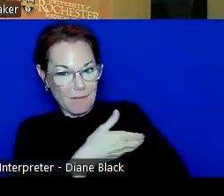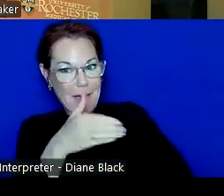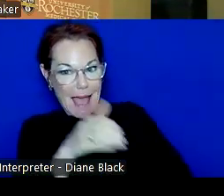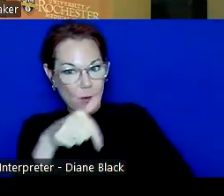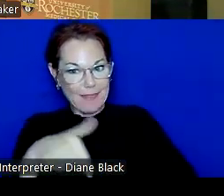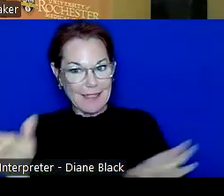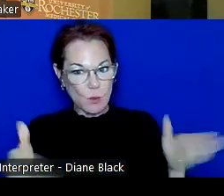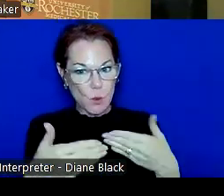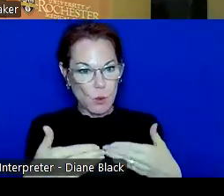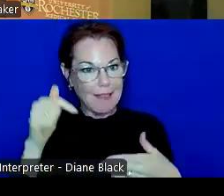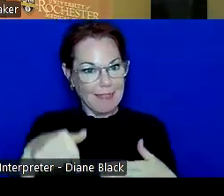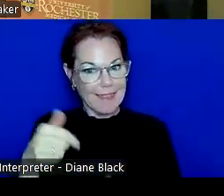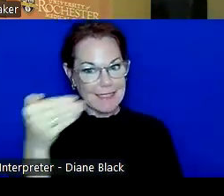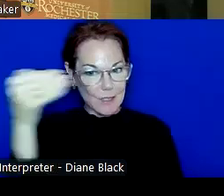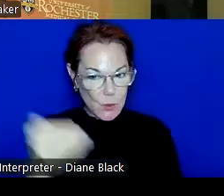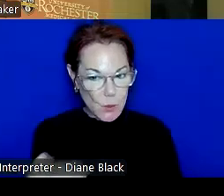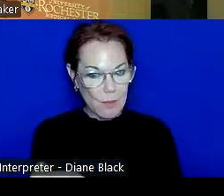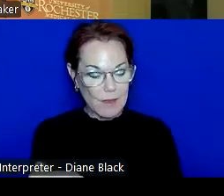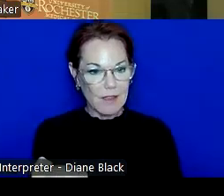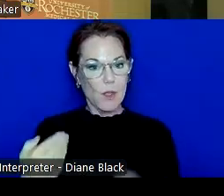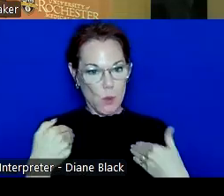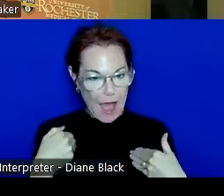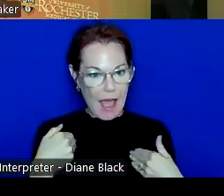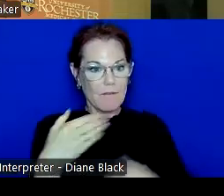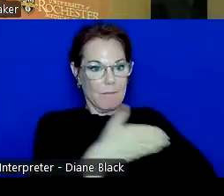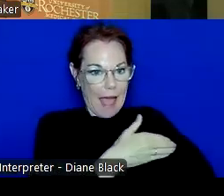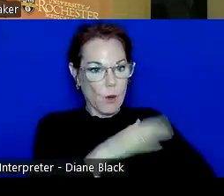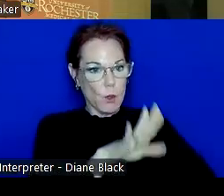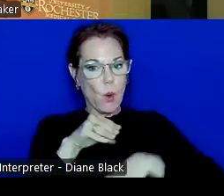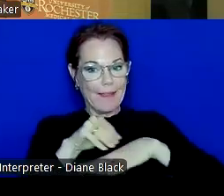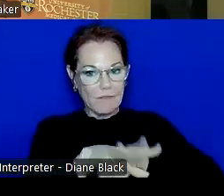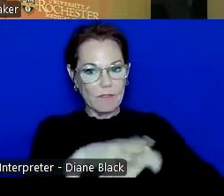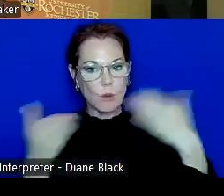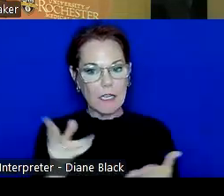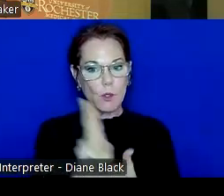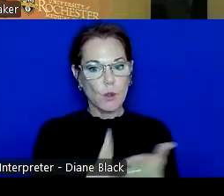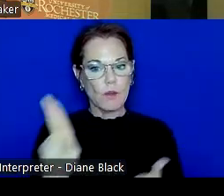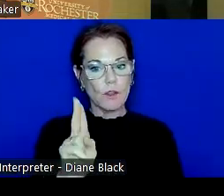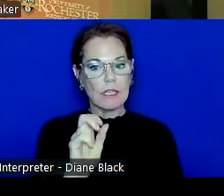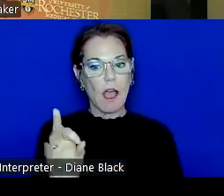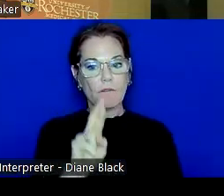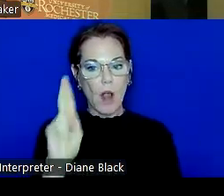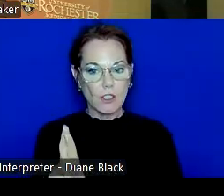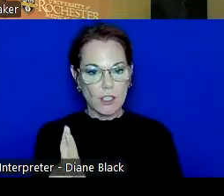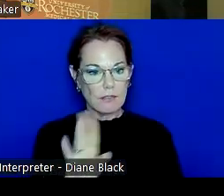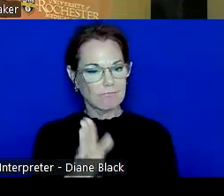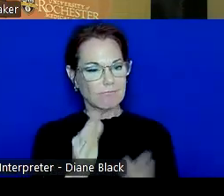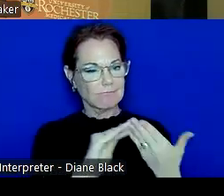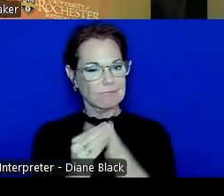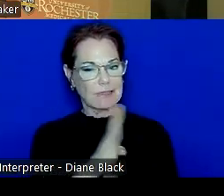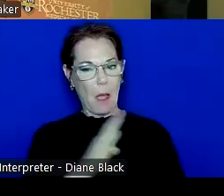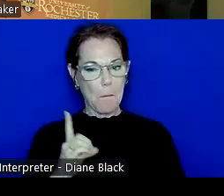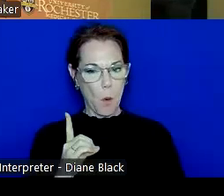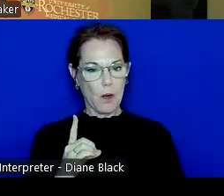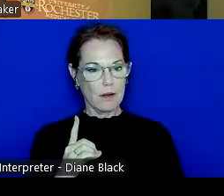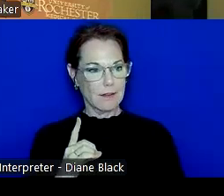this Zoom. The position, the power, and the influence that you have at the University of Rochester, your town board member will go out to lunch